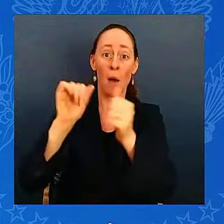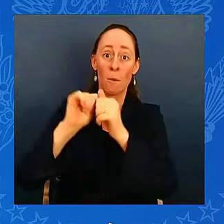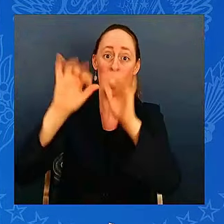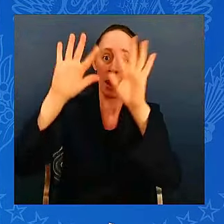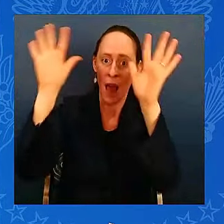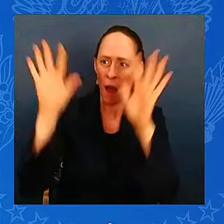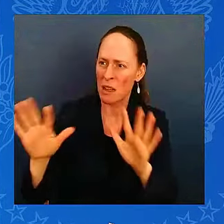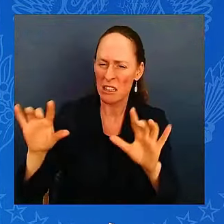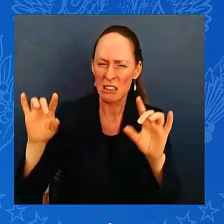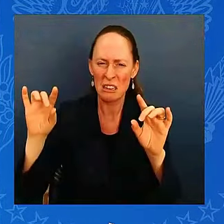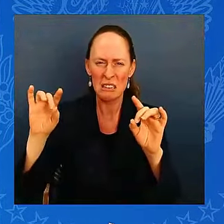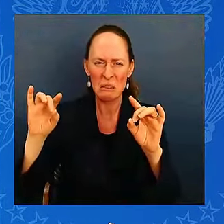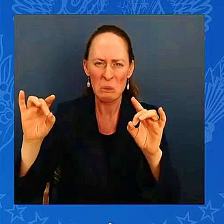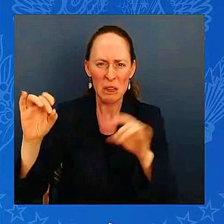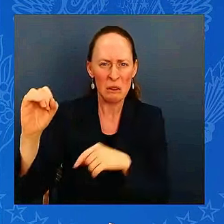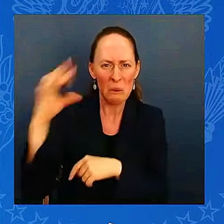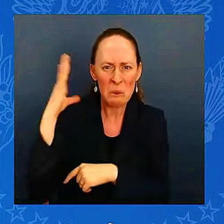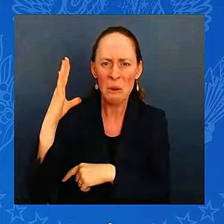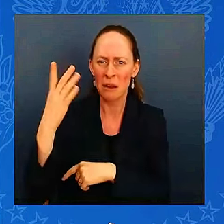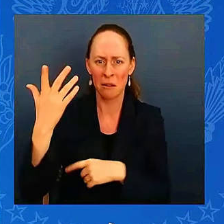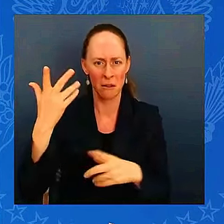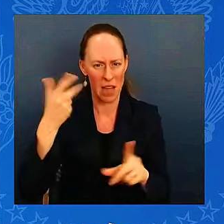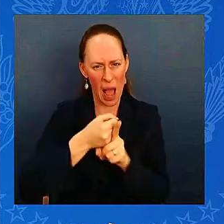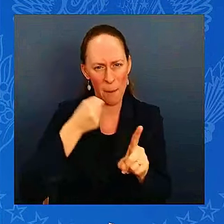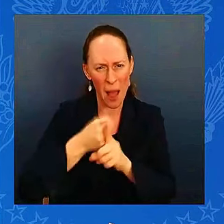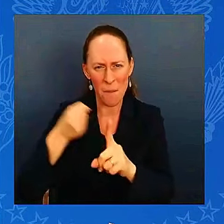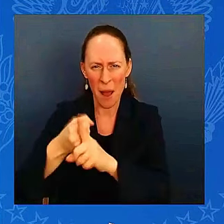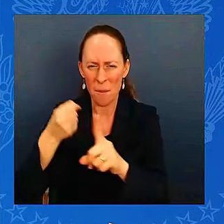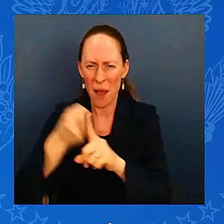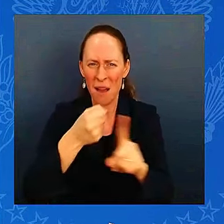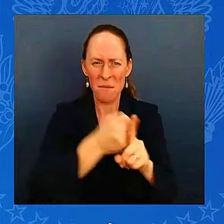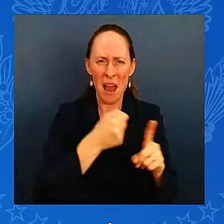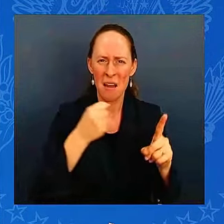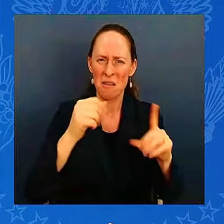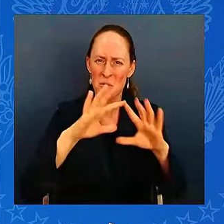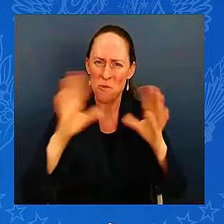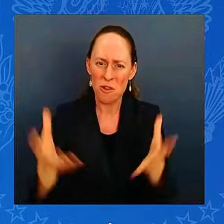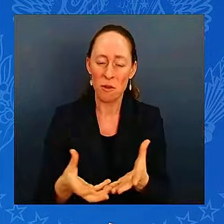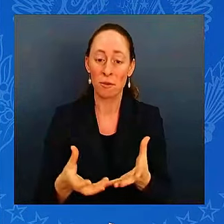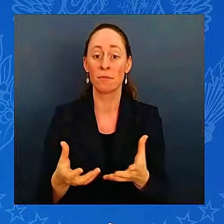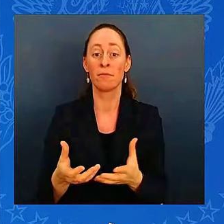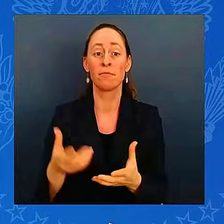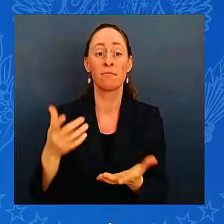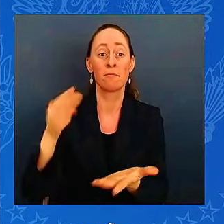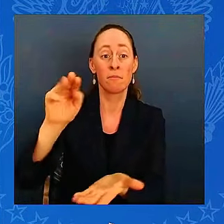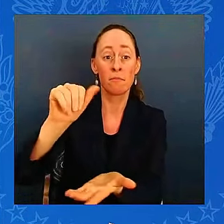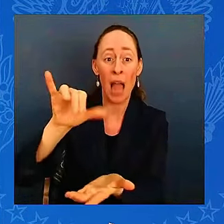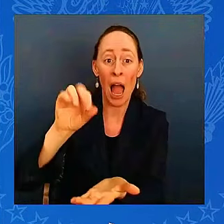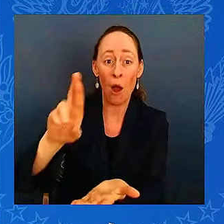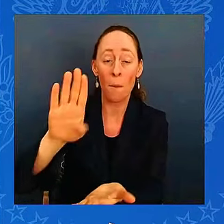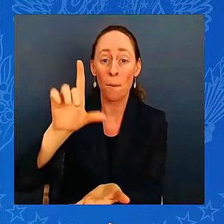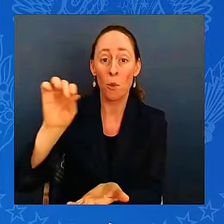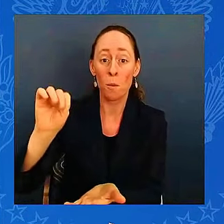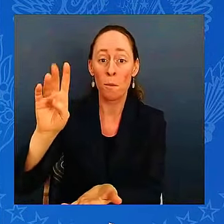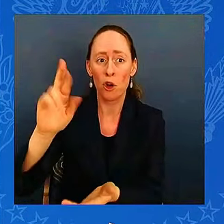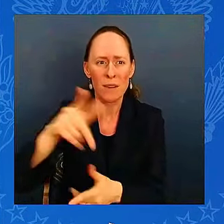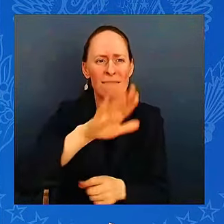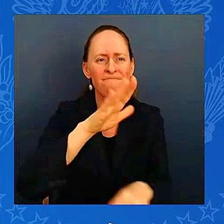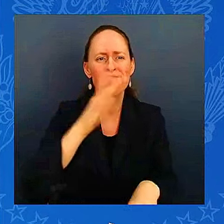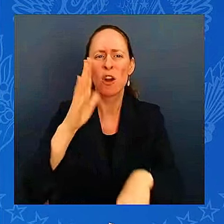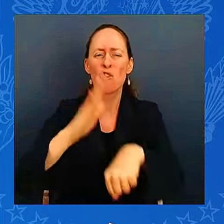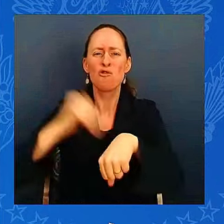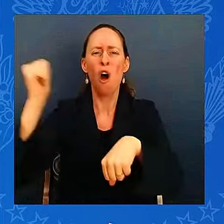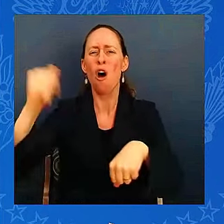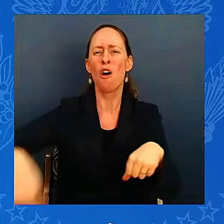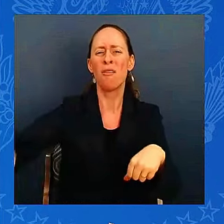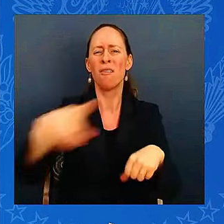Mayor Bloomberg, Michael, you've convened leadership national and international levels to lead the charge and